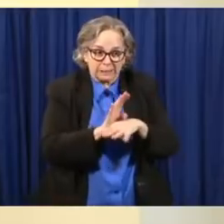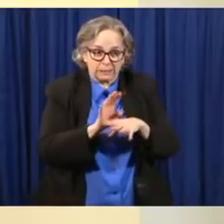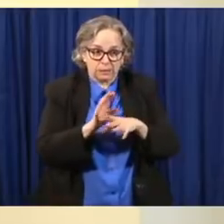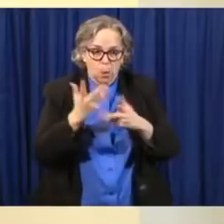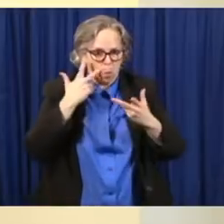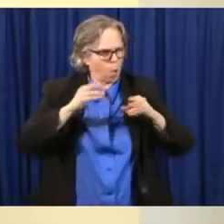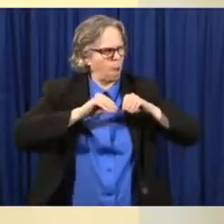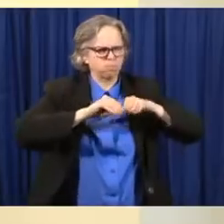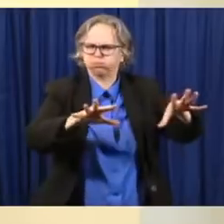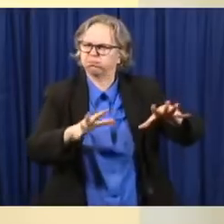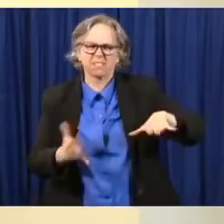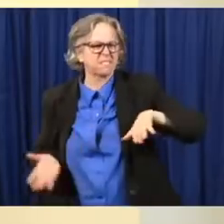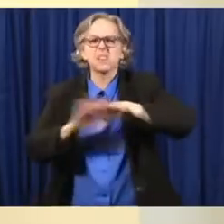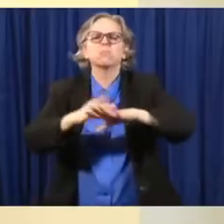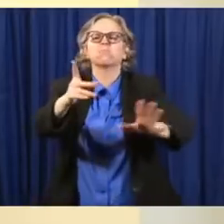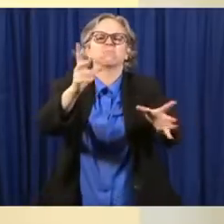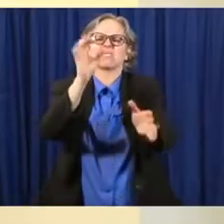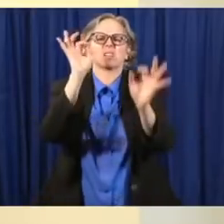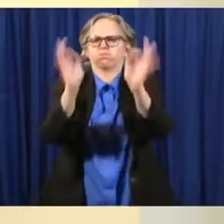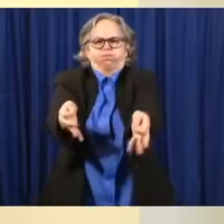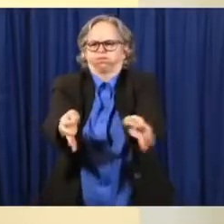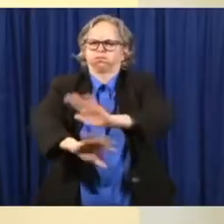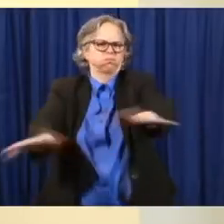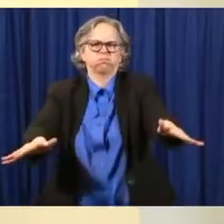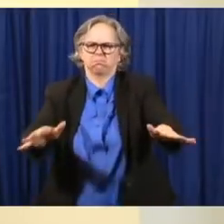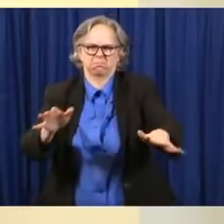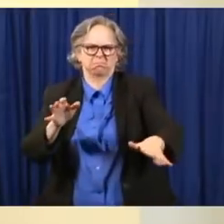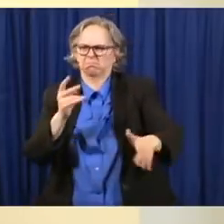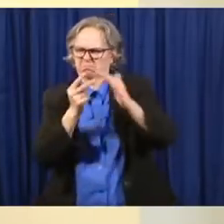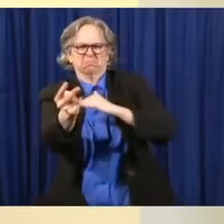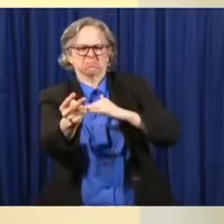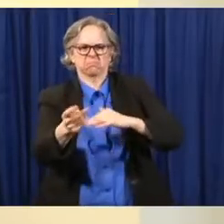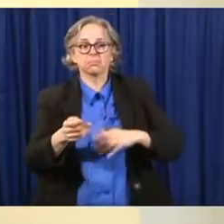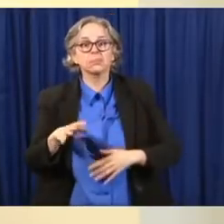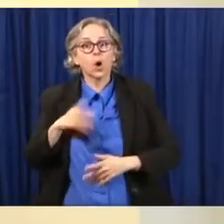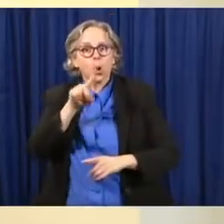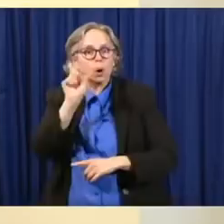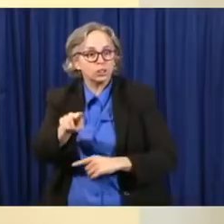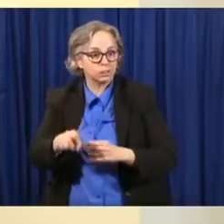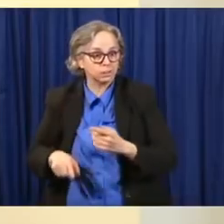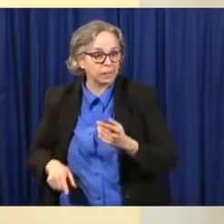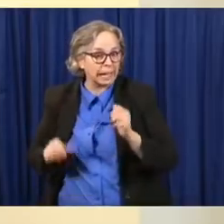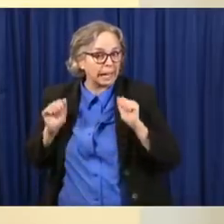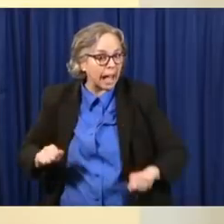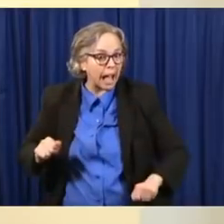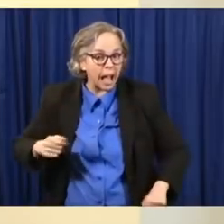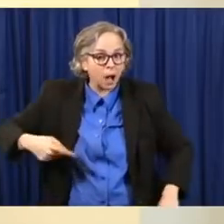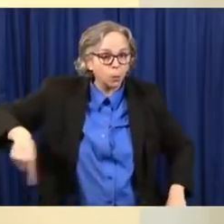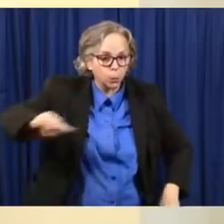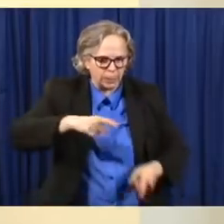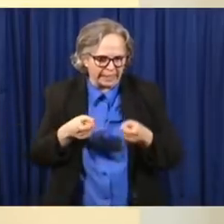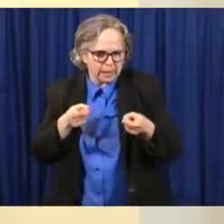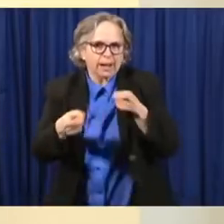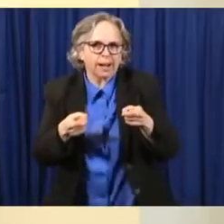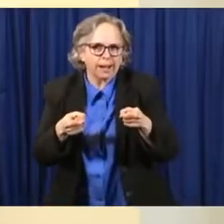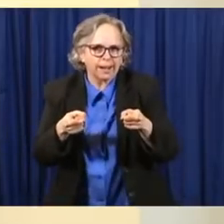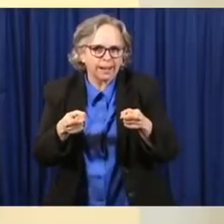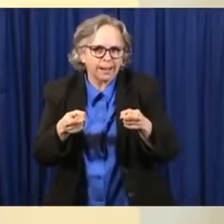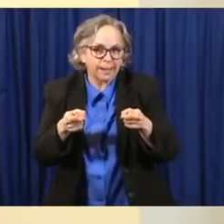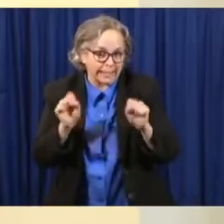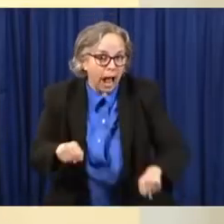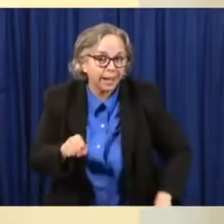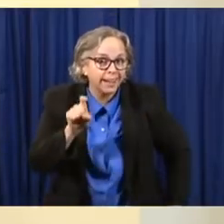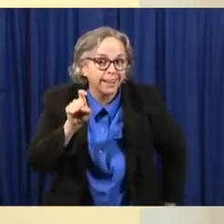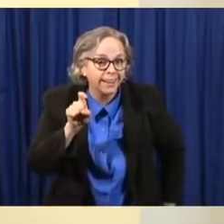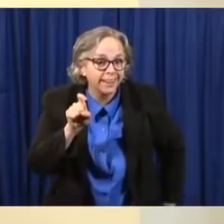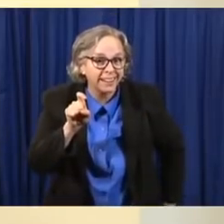infection. But the question is, can we control it? And that's the dance that we will be